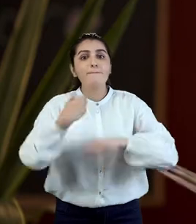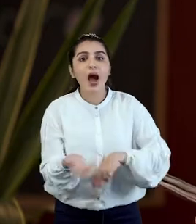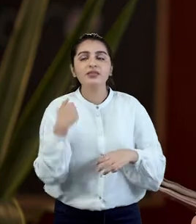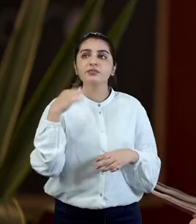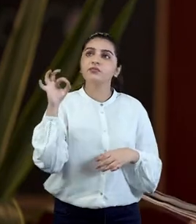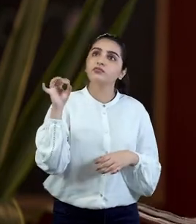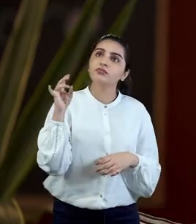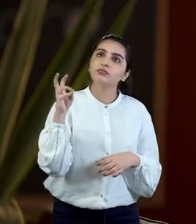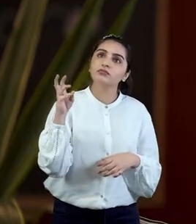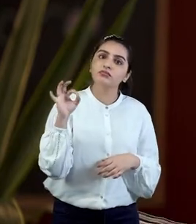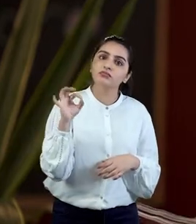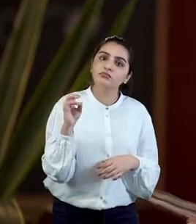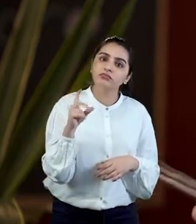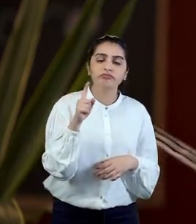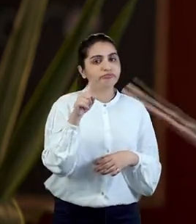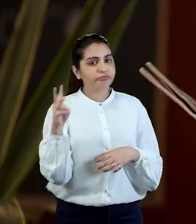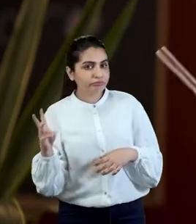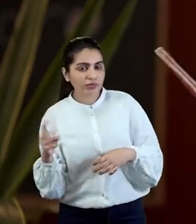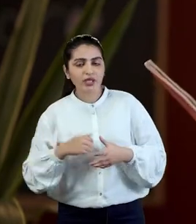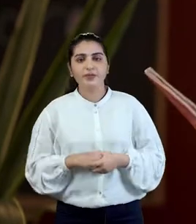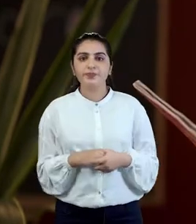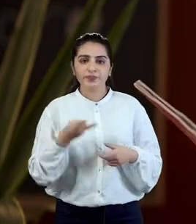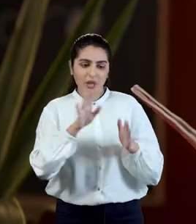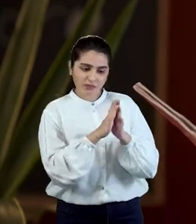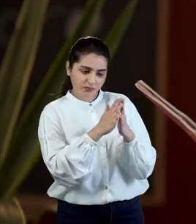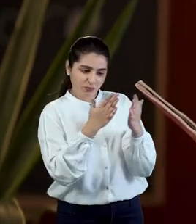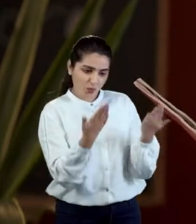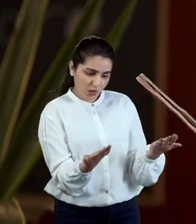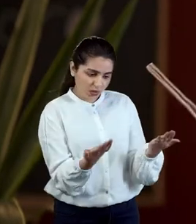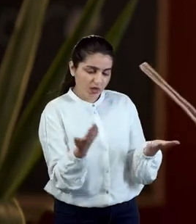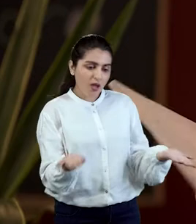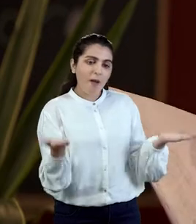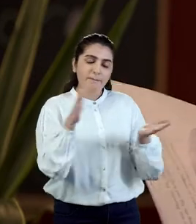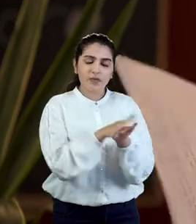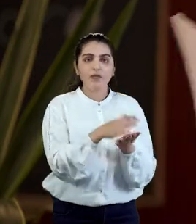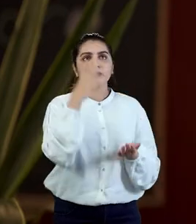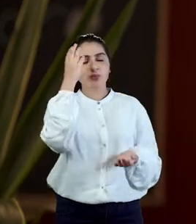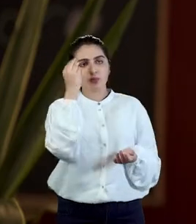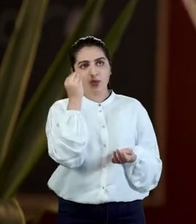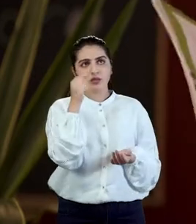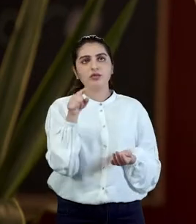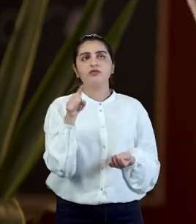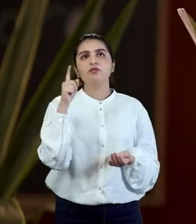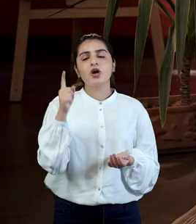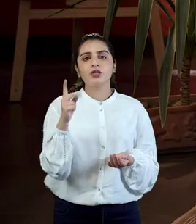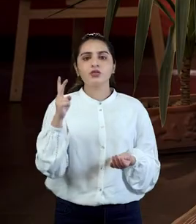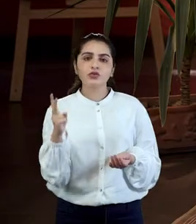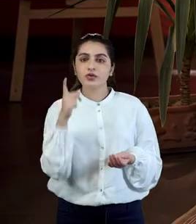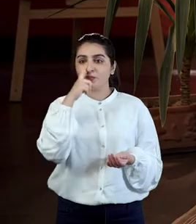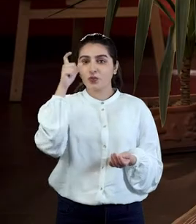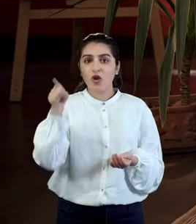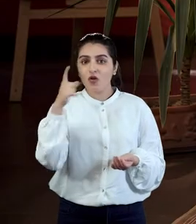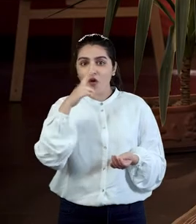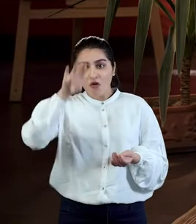I shall come and find you." He opened his book, closed his eyes, and began to count.